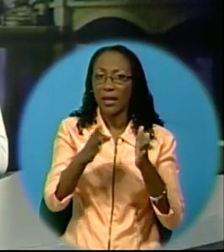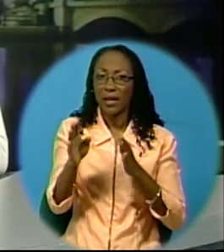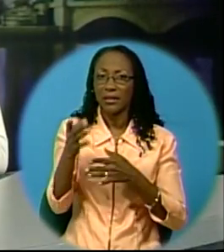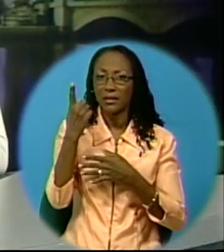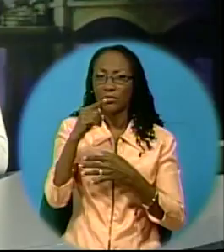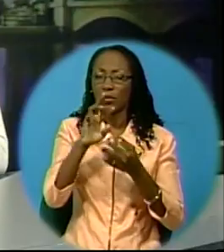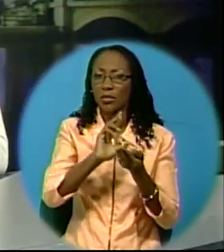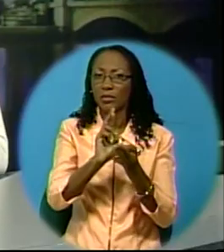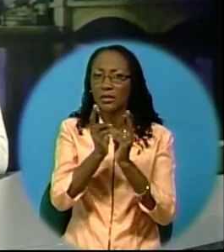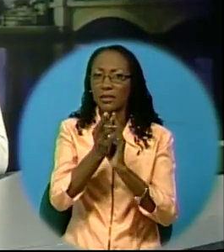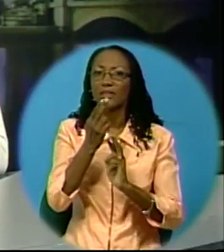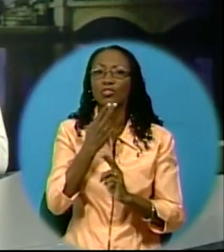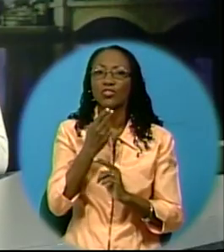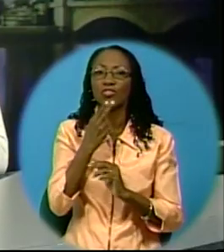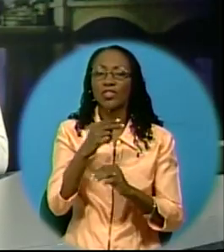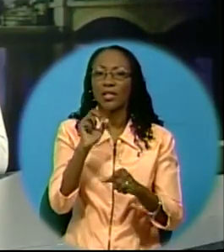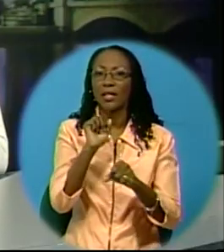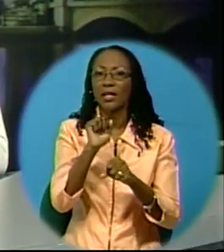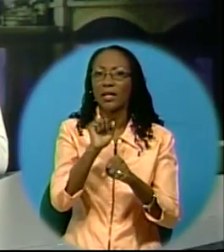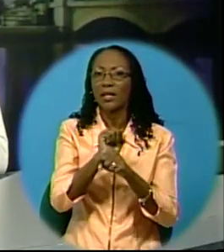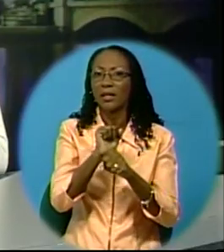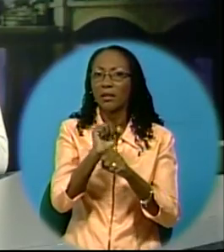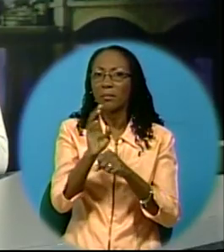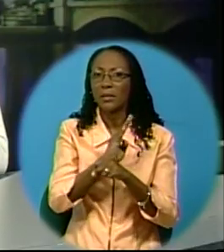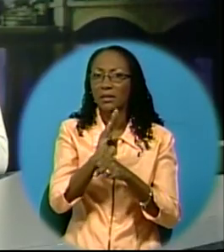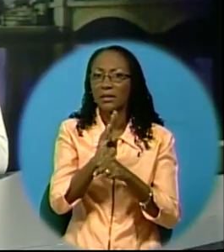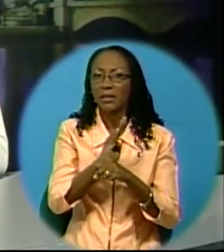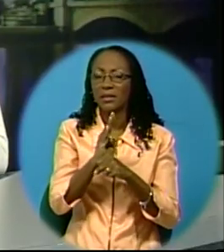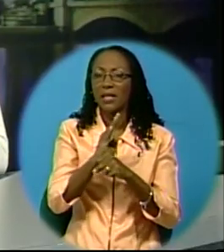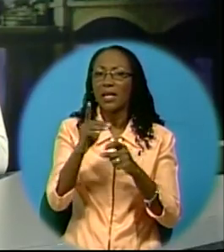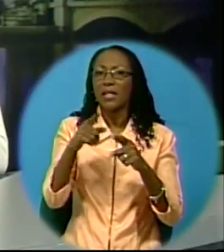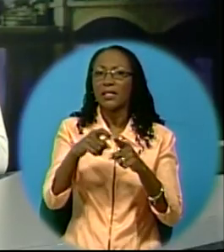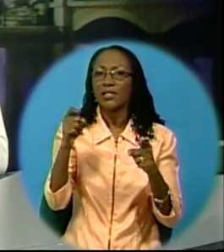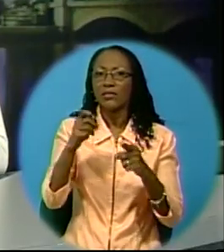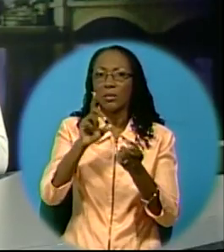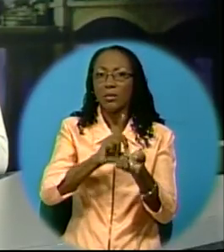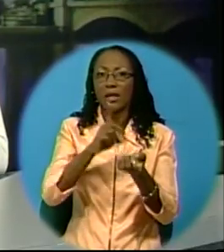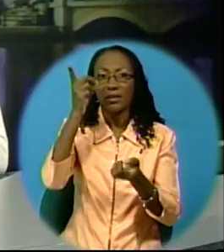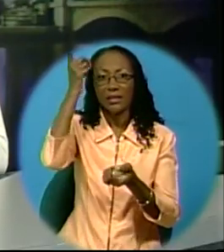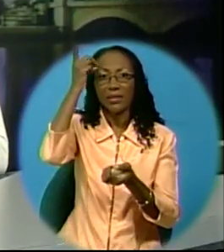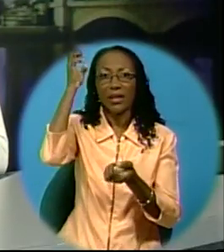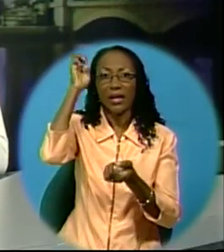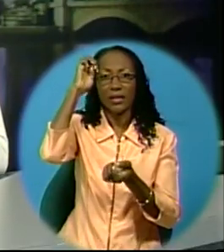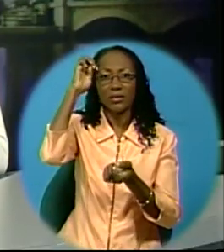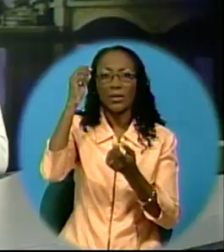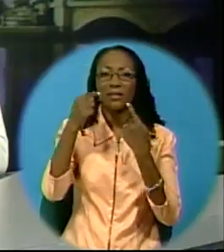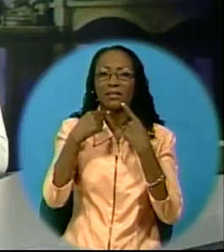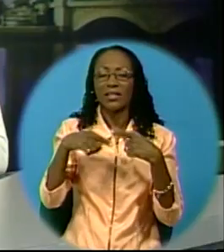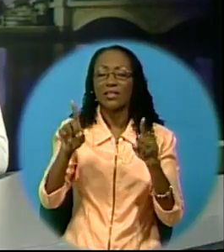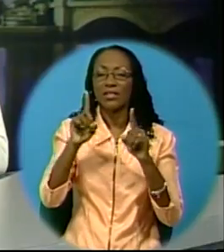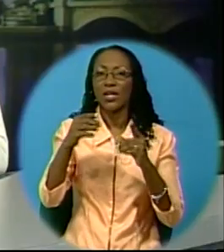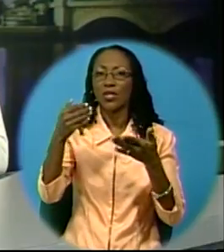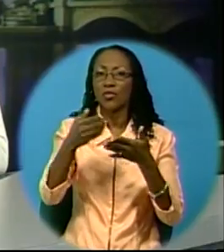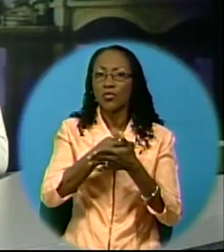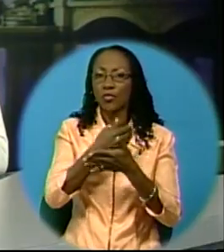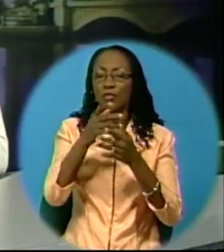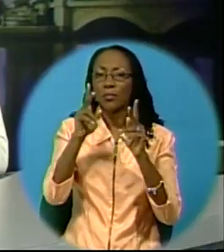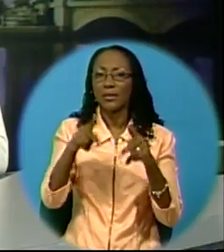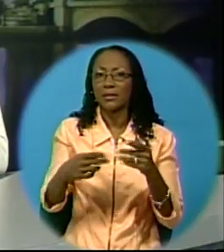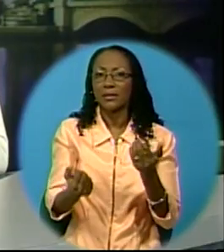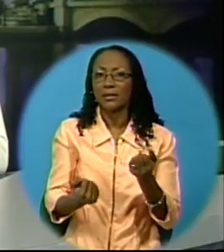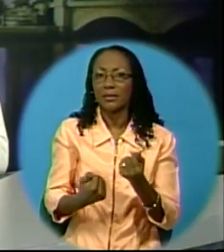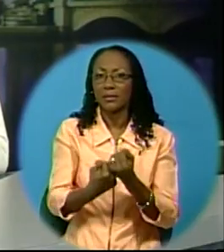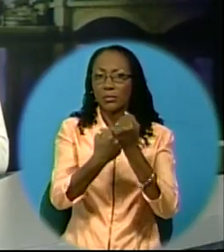sugar industry. The strong statement from Agriculture Minister Dr. David Eswick, who's also announced that a new financier has been found to complete